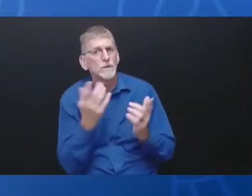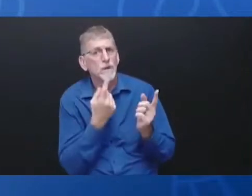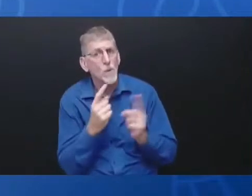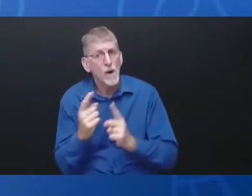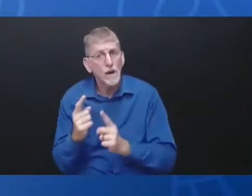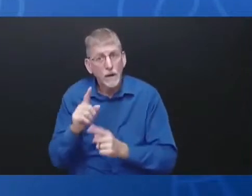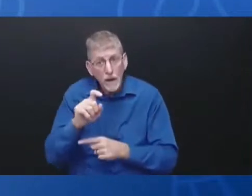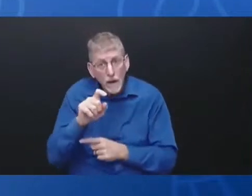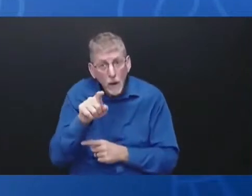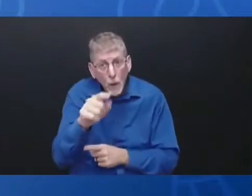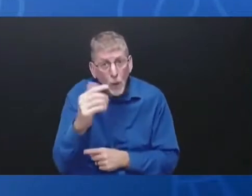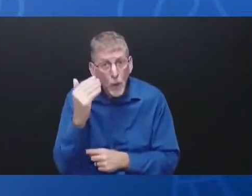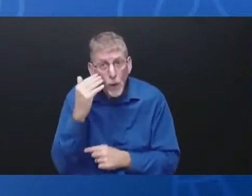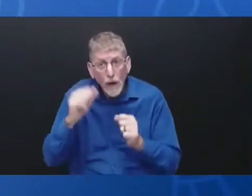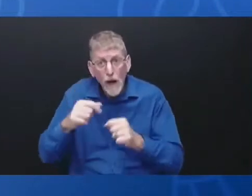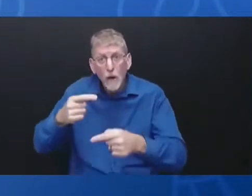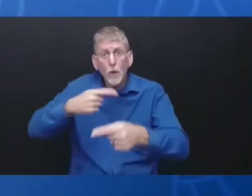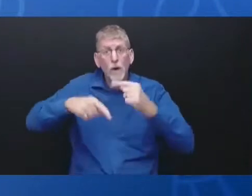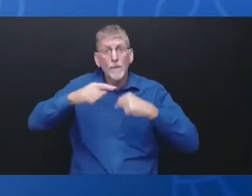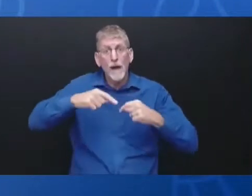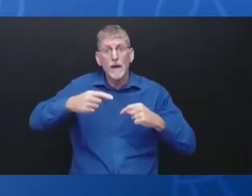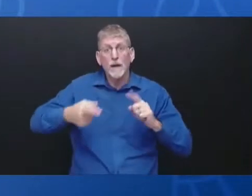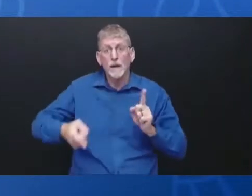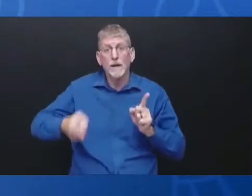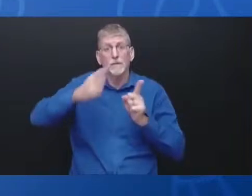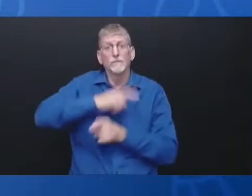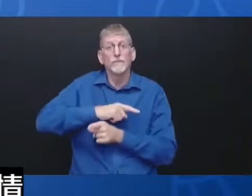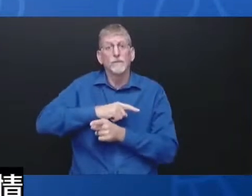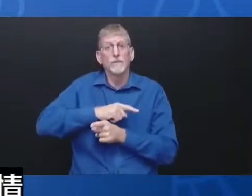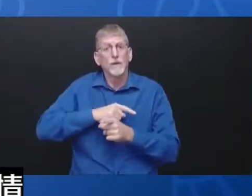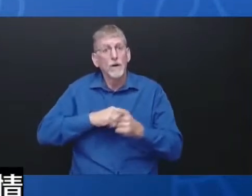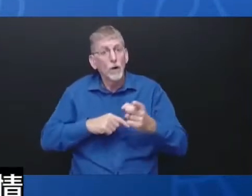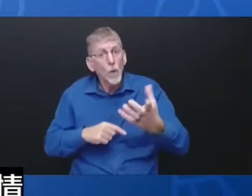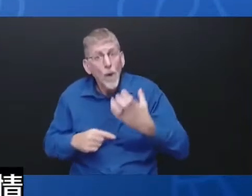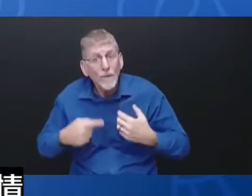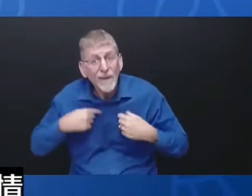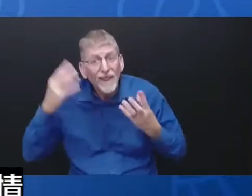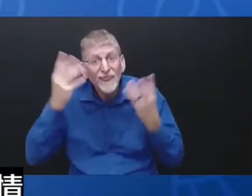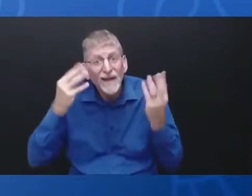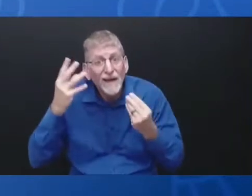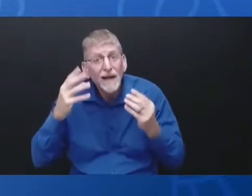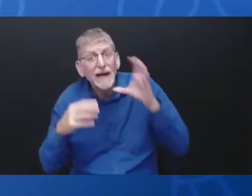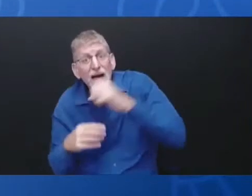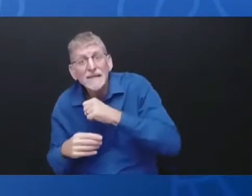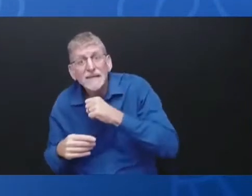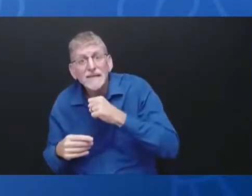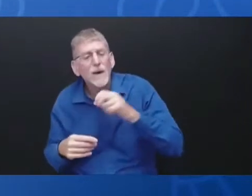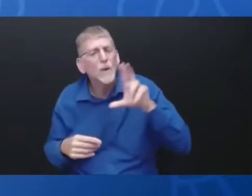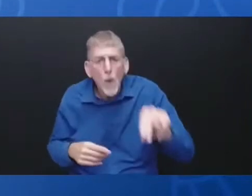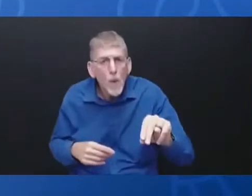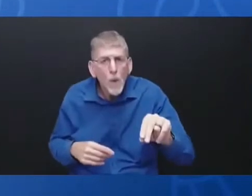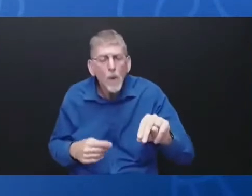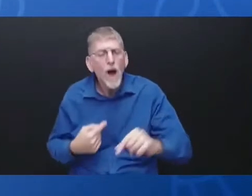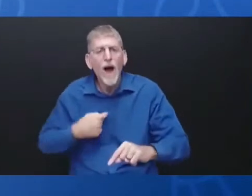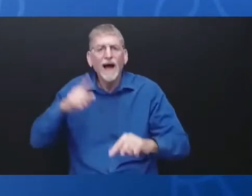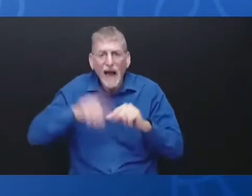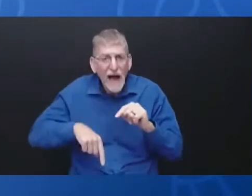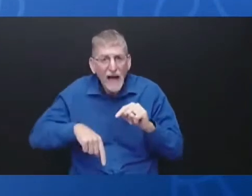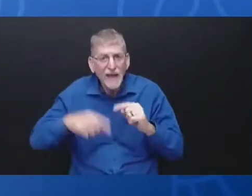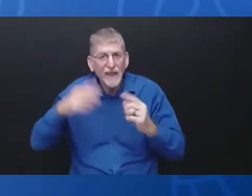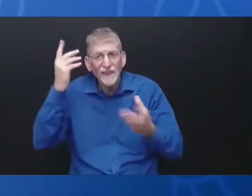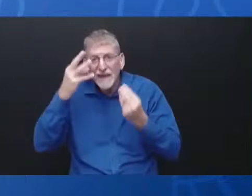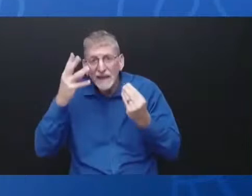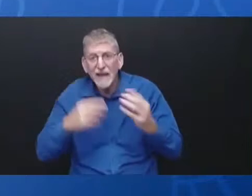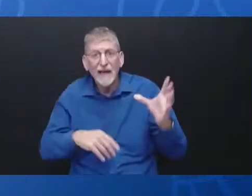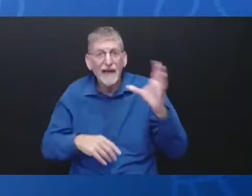terms of what they're doing with US? You want me to speculate. No, and I know you know I can't. And I know I come from a background where that's mostly what I